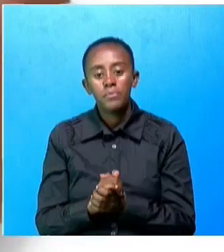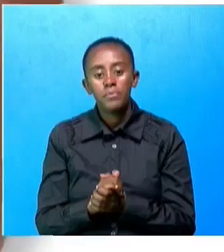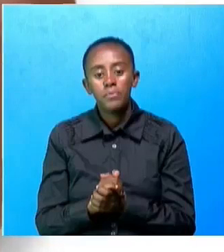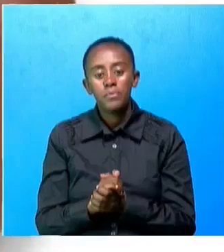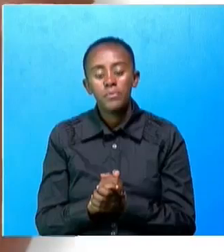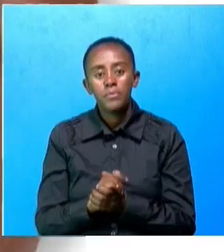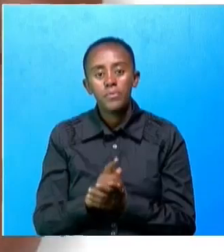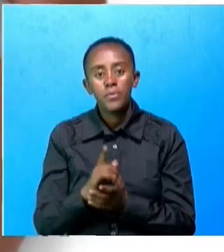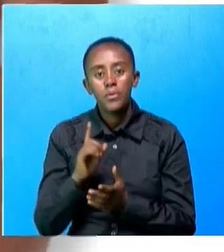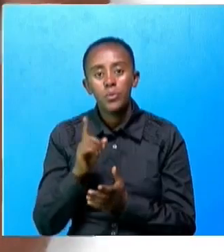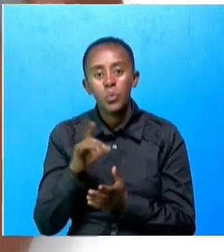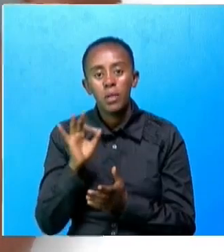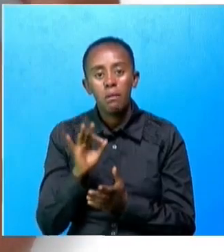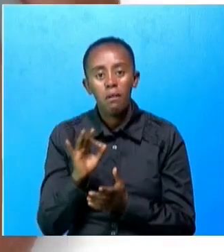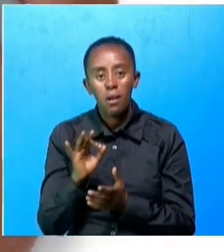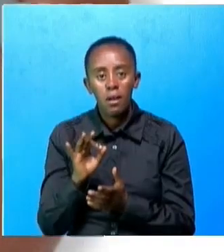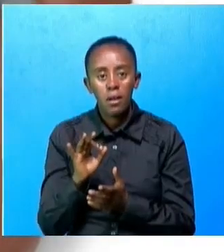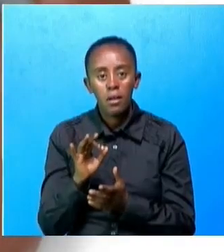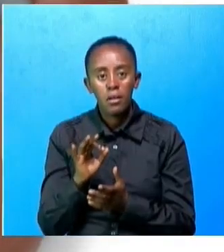get